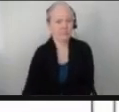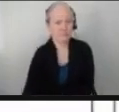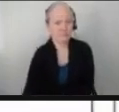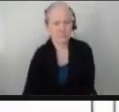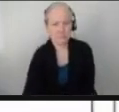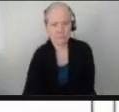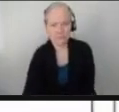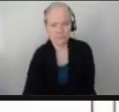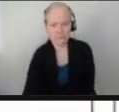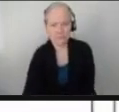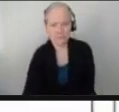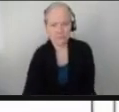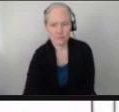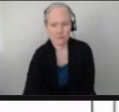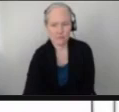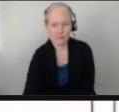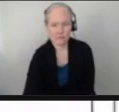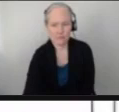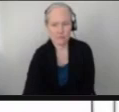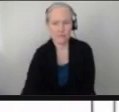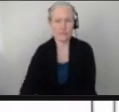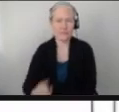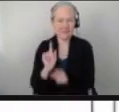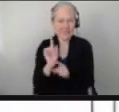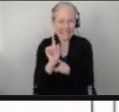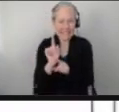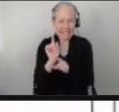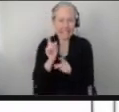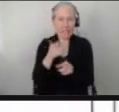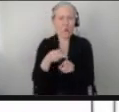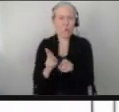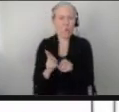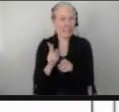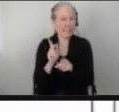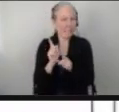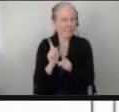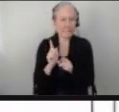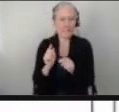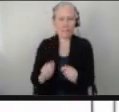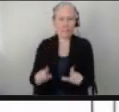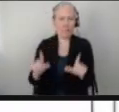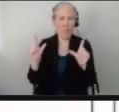Almost there. Give me a quick second for PowerPoint to load on me.